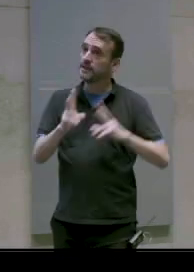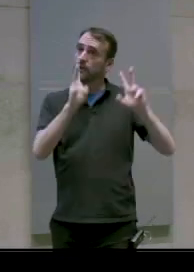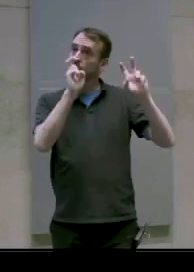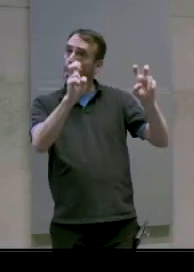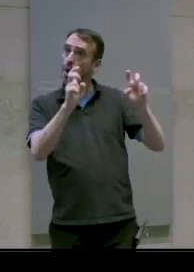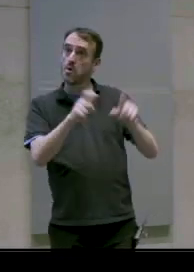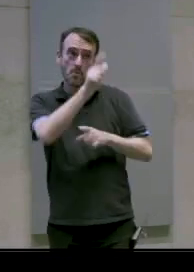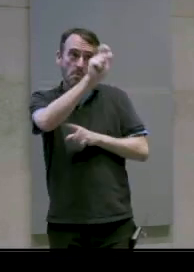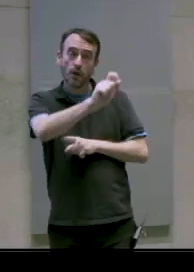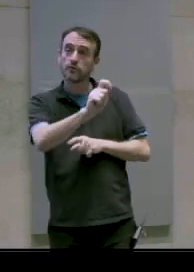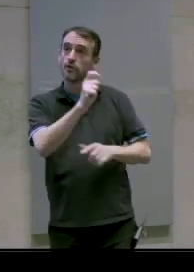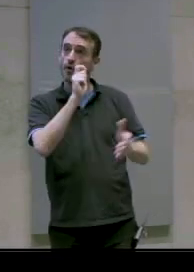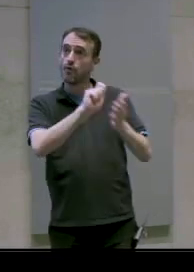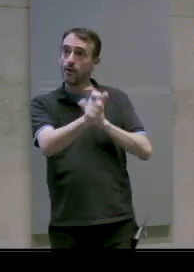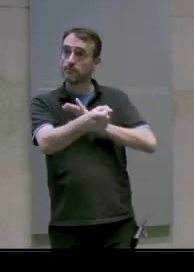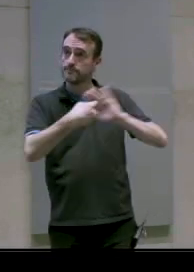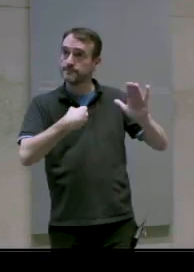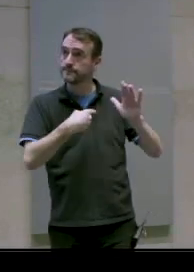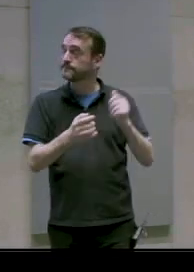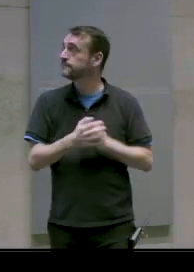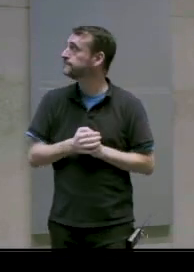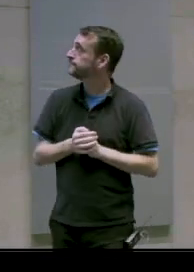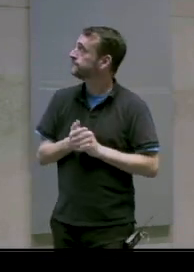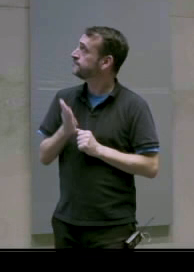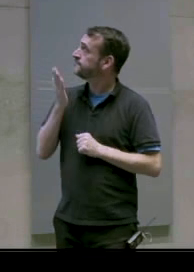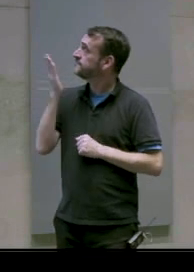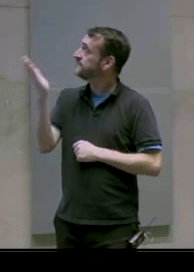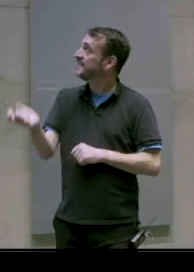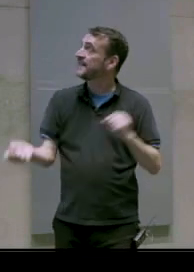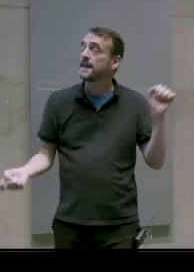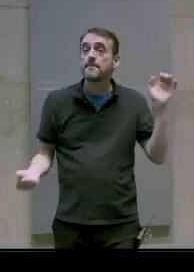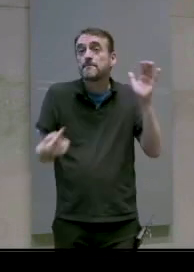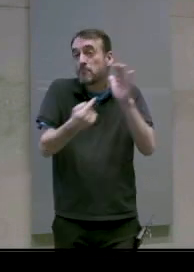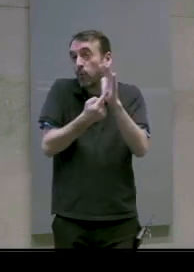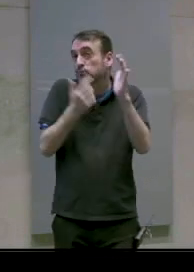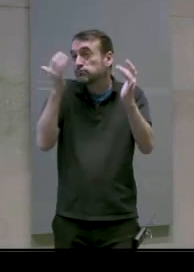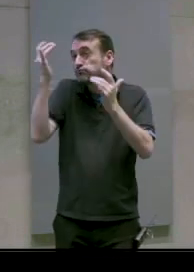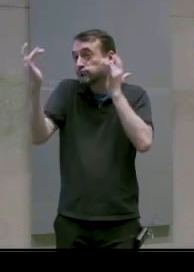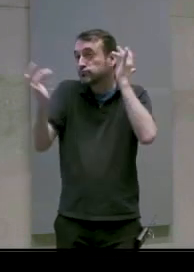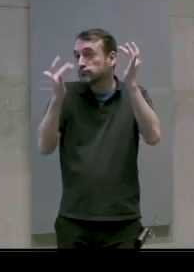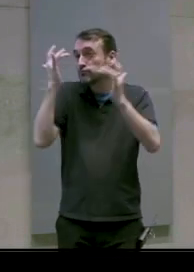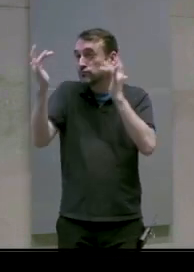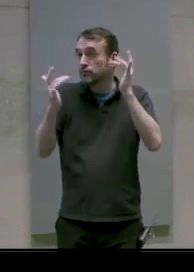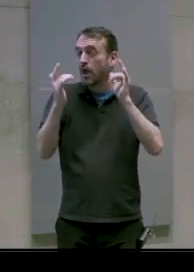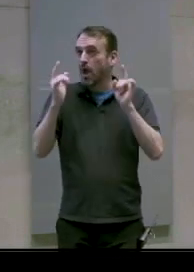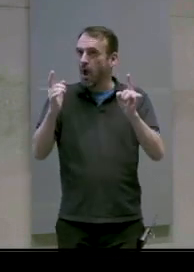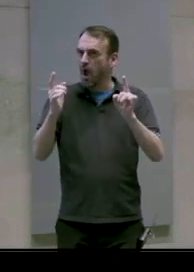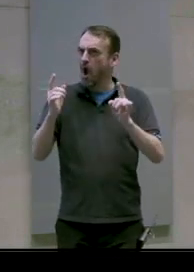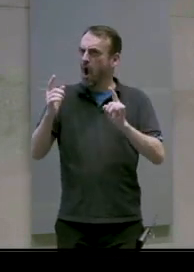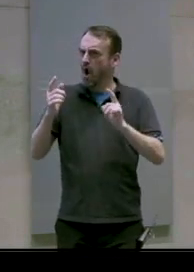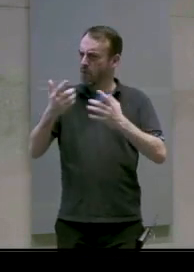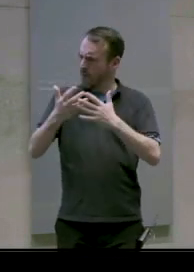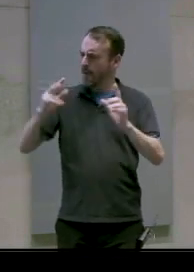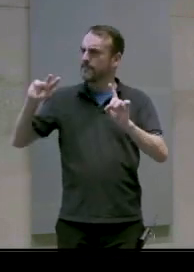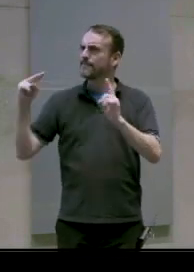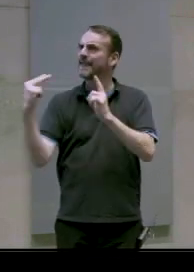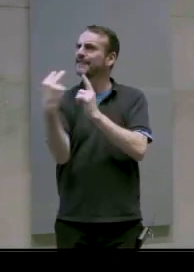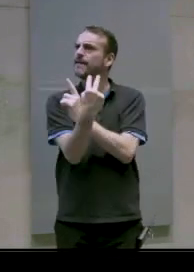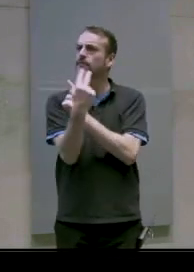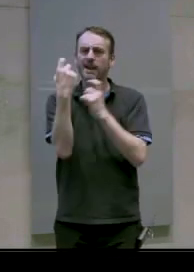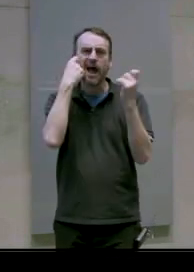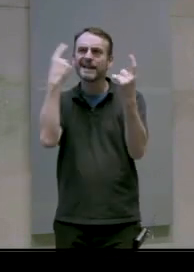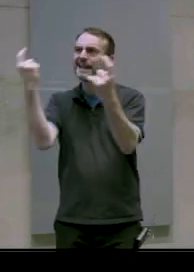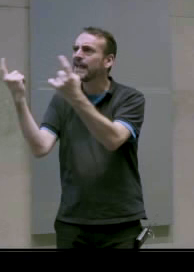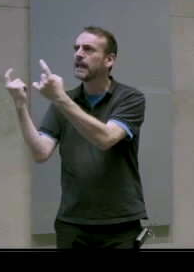us. Quote, "It's important to take into consideration a wide range of perspectives and ideas, to not